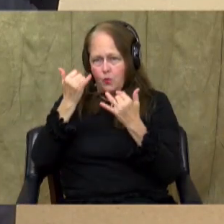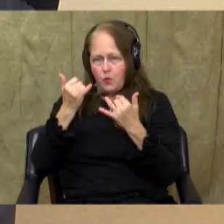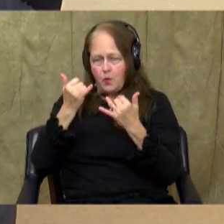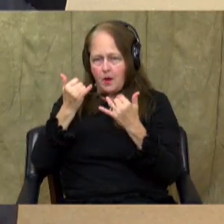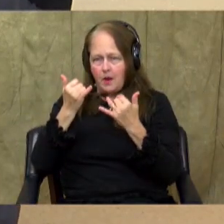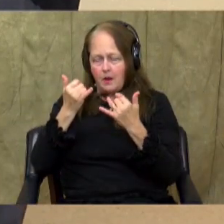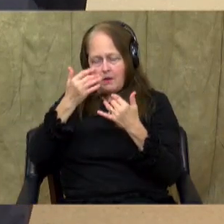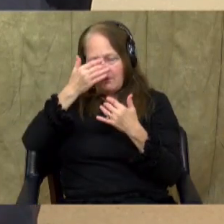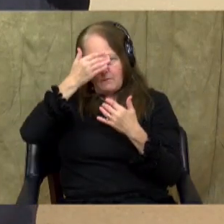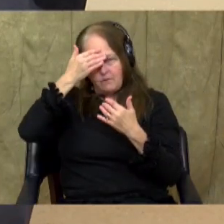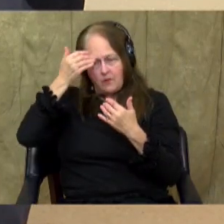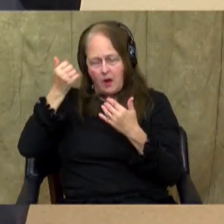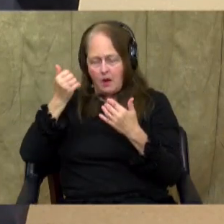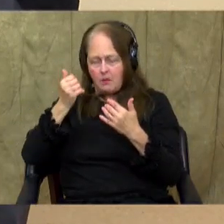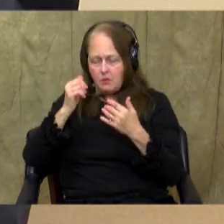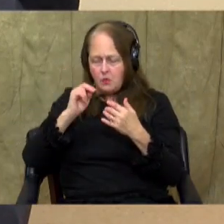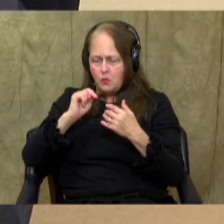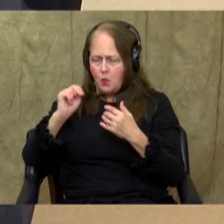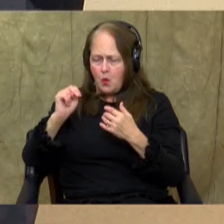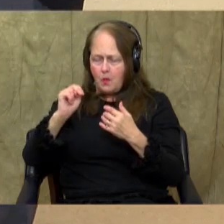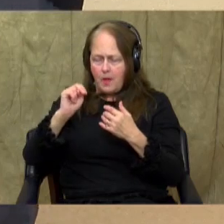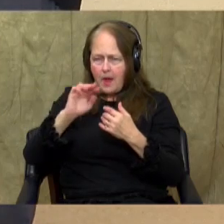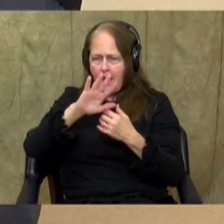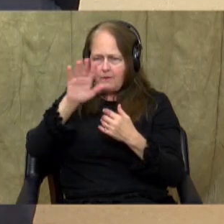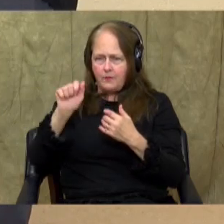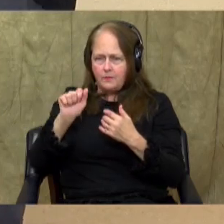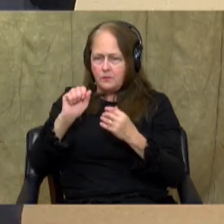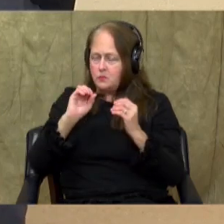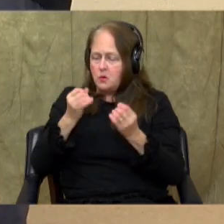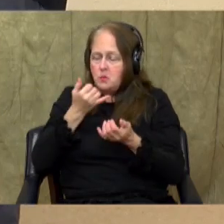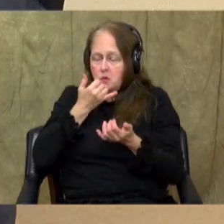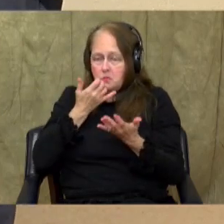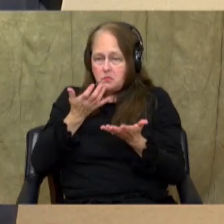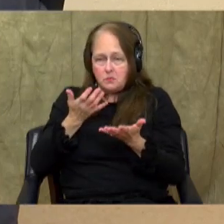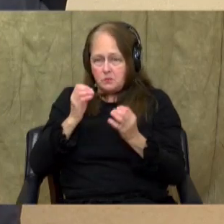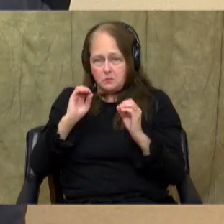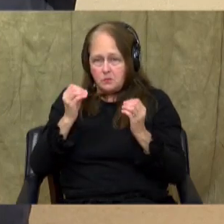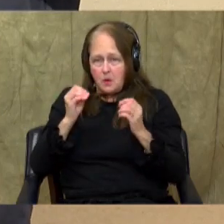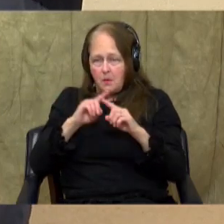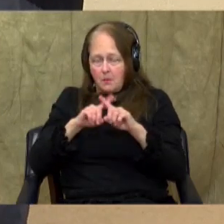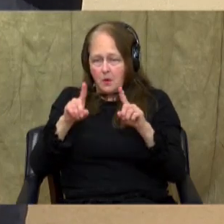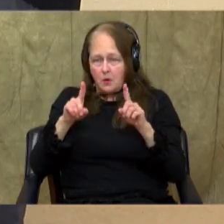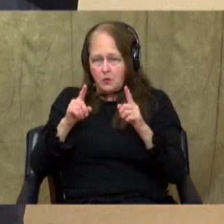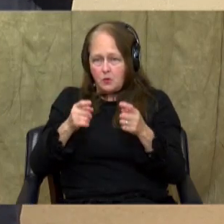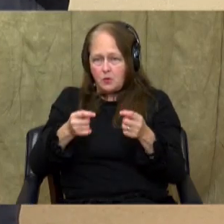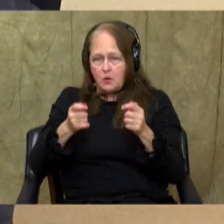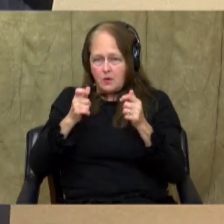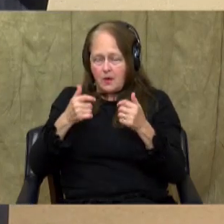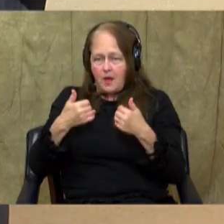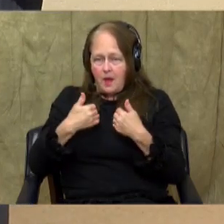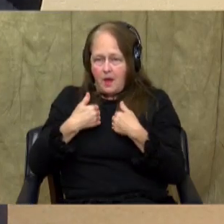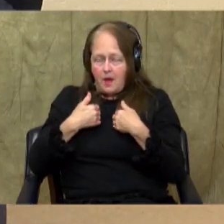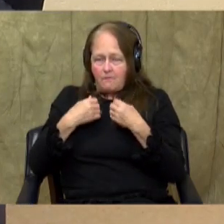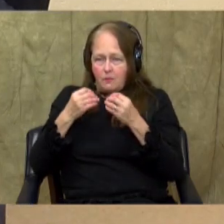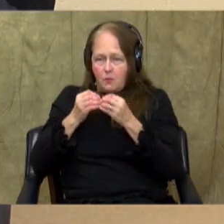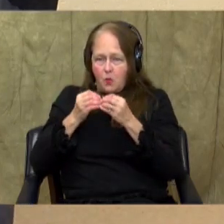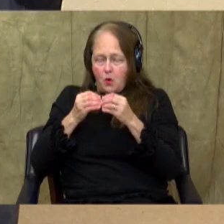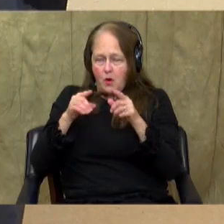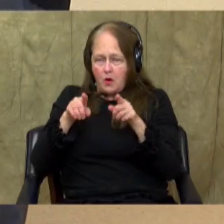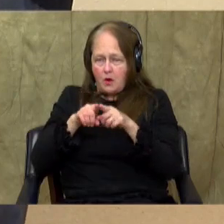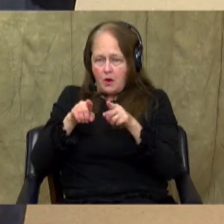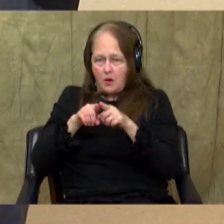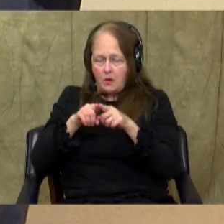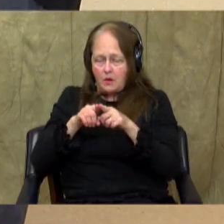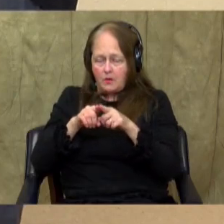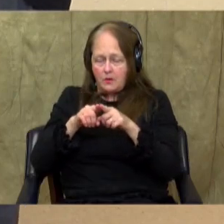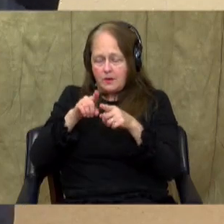leaving out North Africa? What's wrong with those countries? Well, there's nothing wrong with them, but the quick answer is they have more in common with what we're